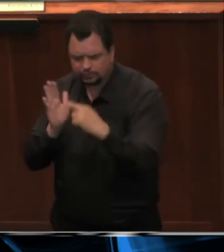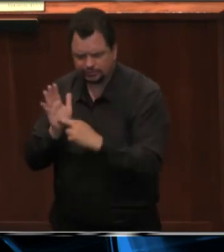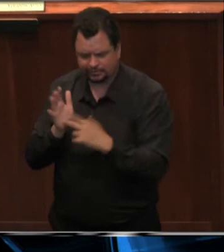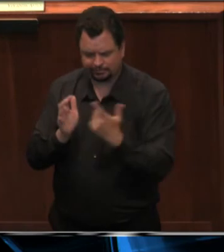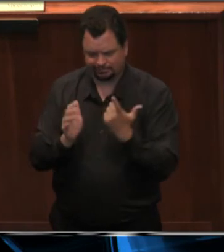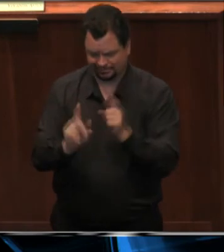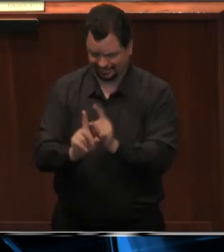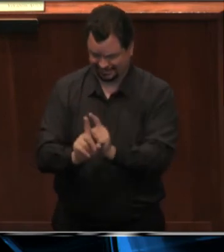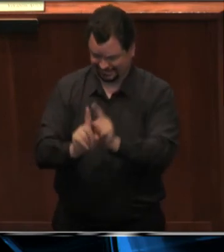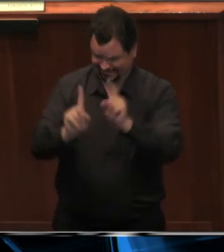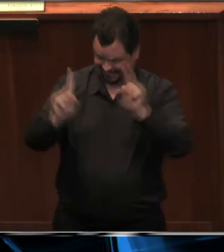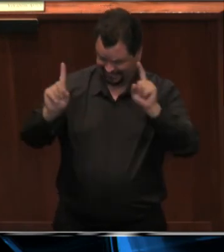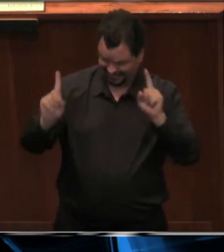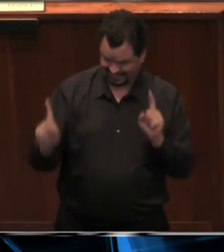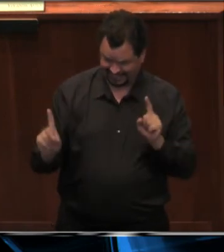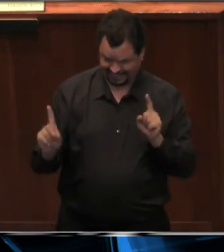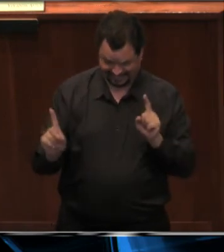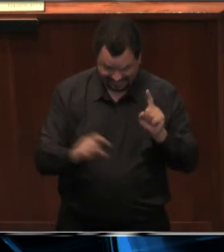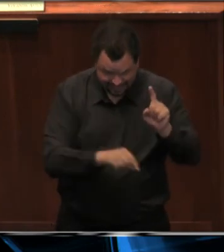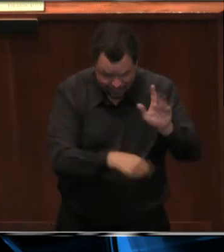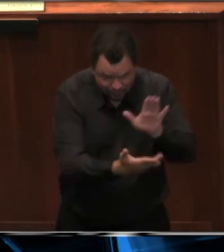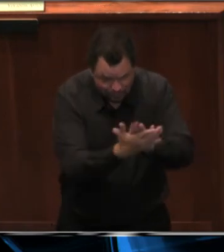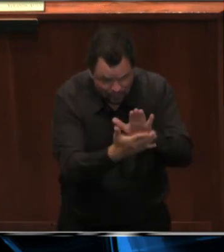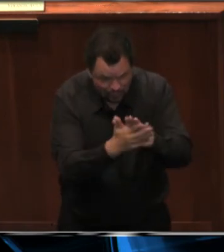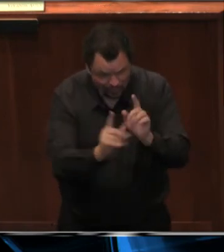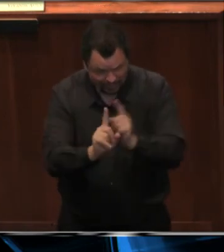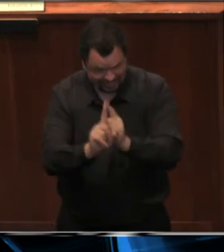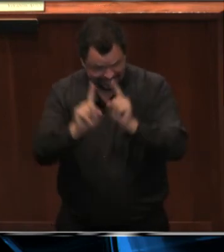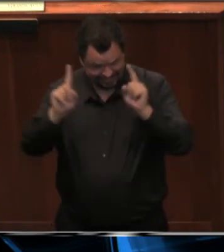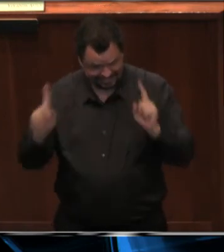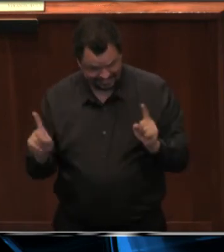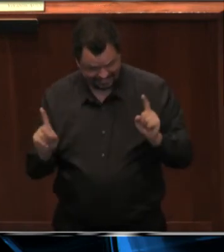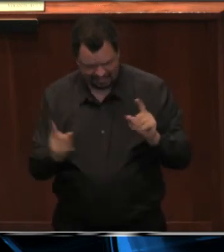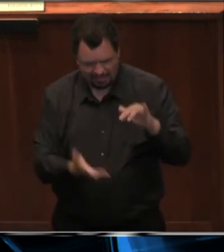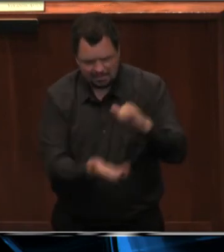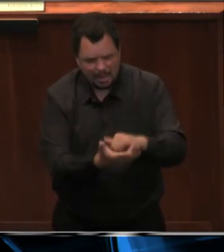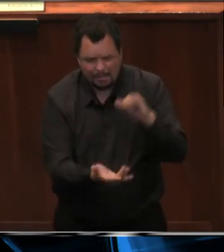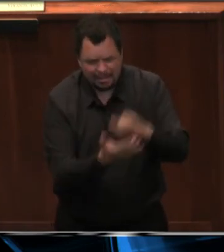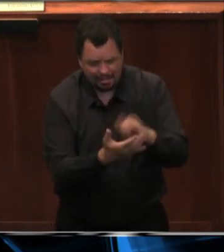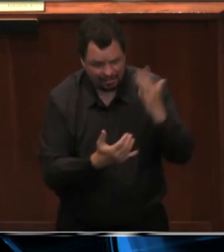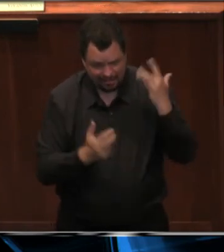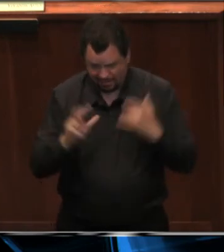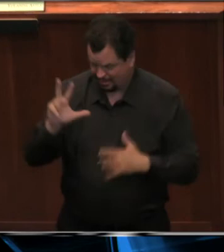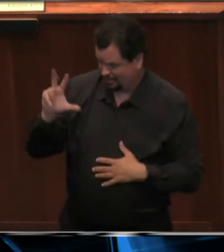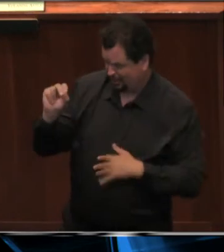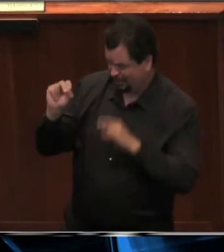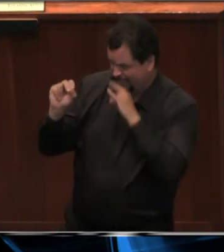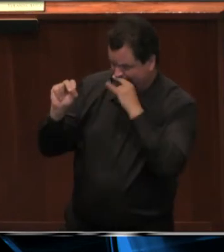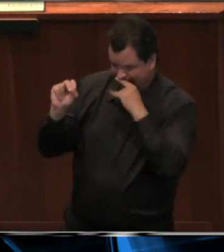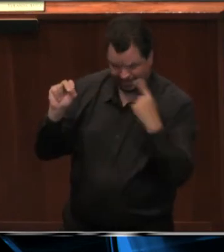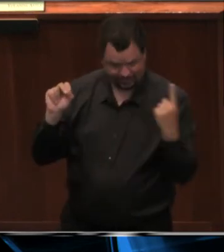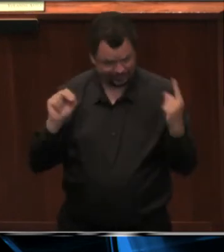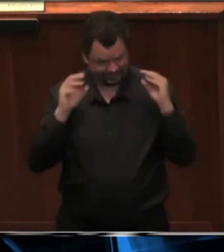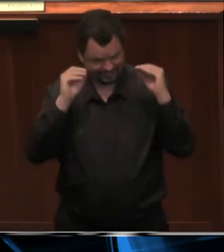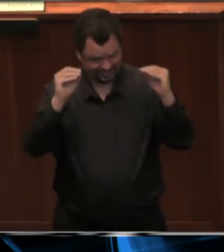schools are staffed at a ratio of 30-1. And we are open at 100% capacity.